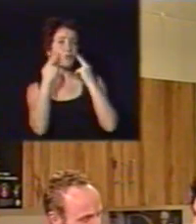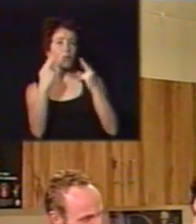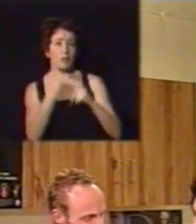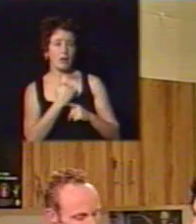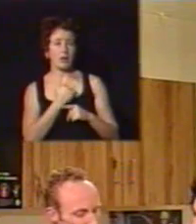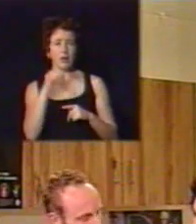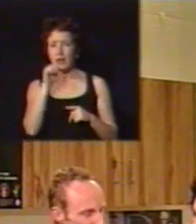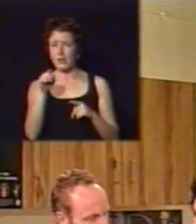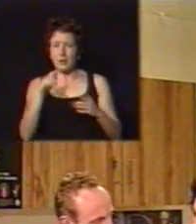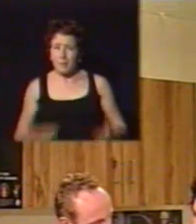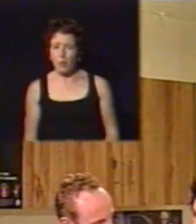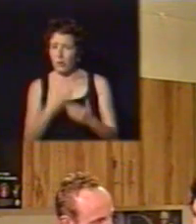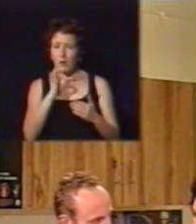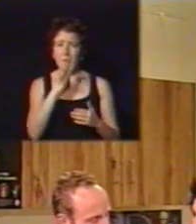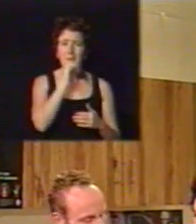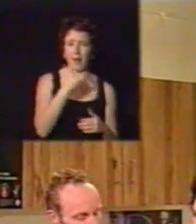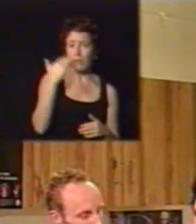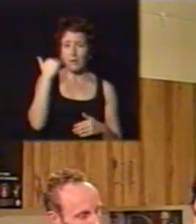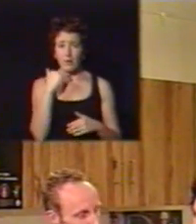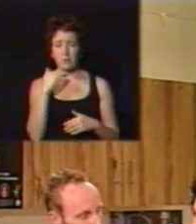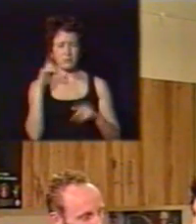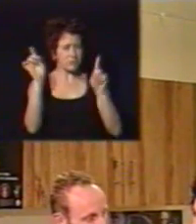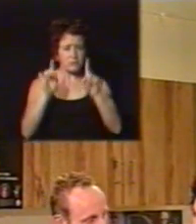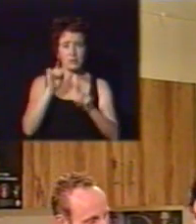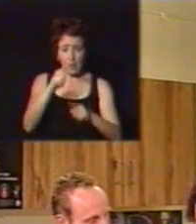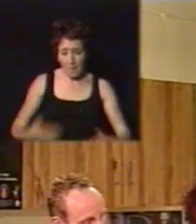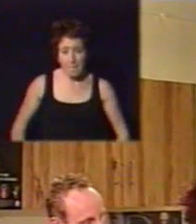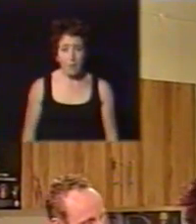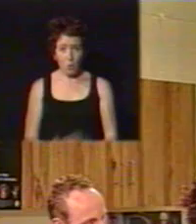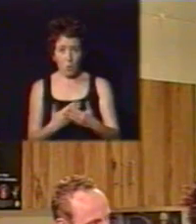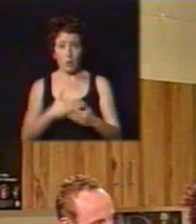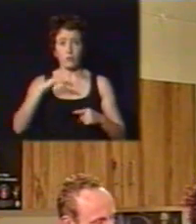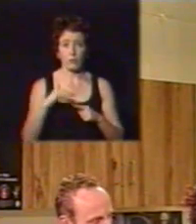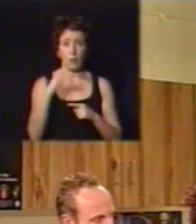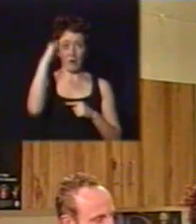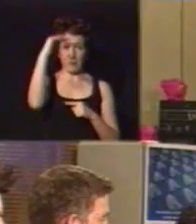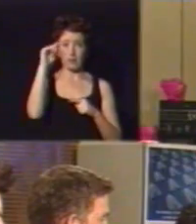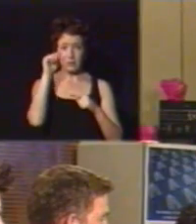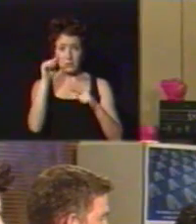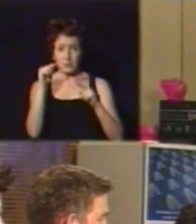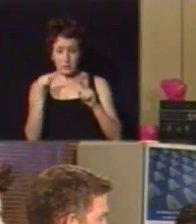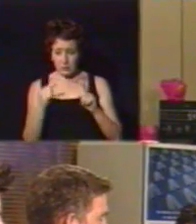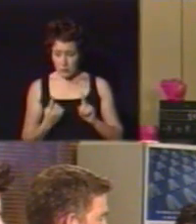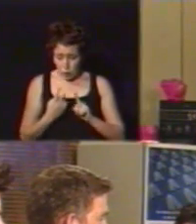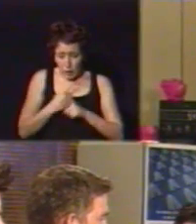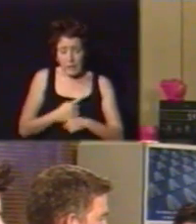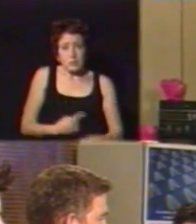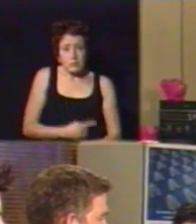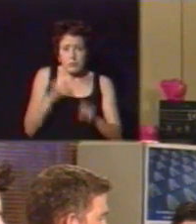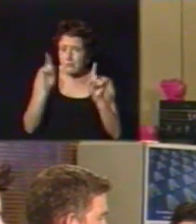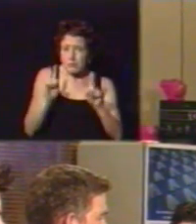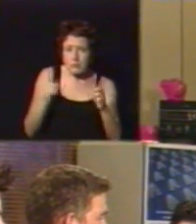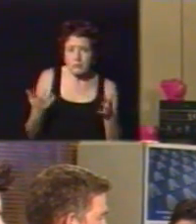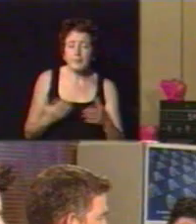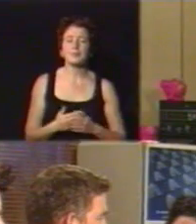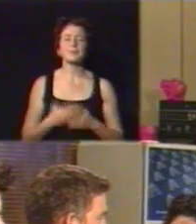that as they get older, does that change? Does one become more apparent, or what happens? How does it? That varies with intersex condition.